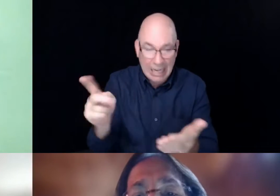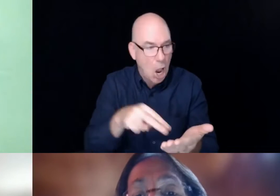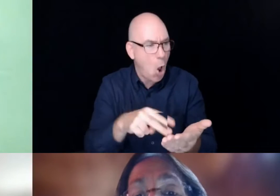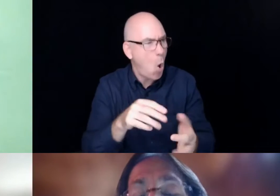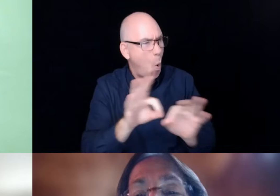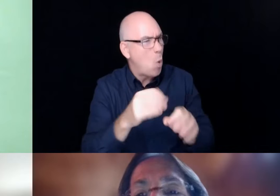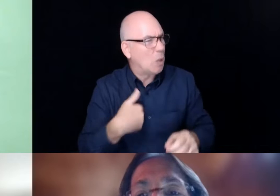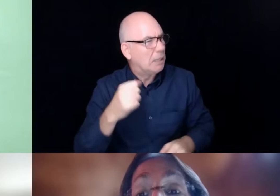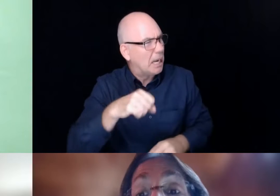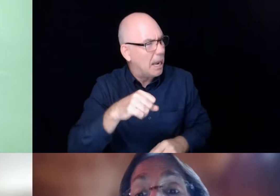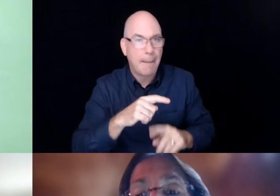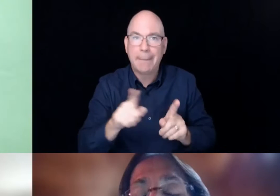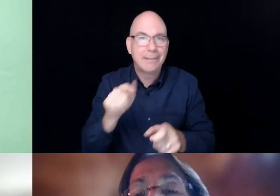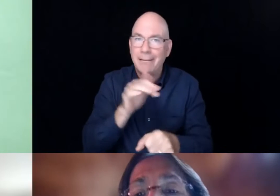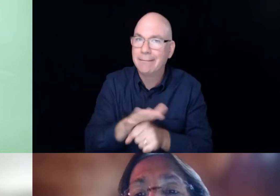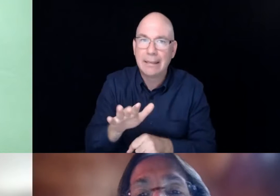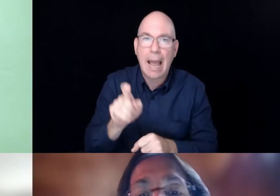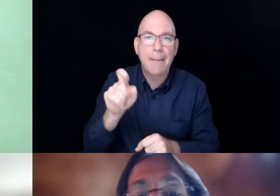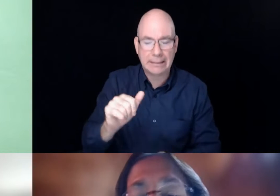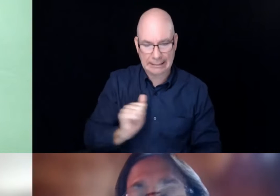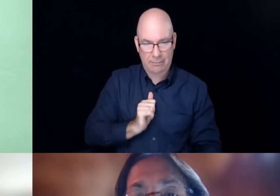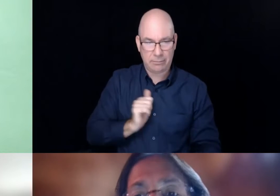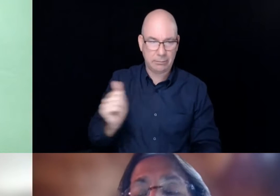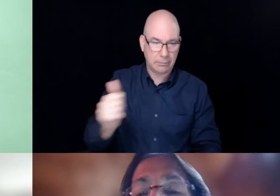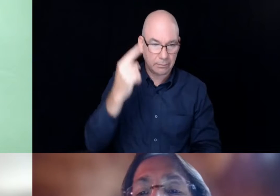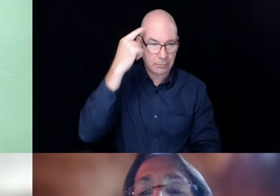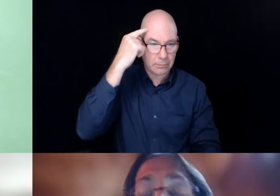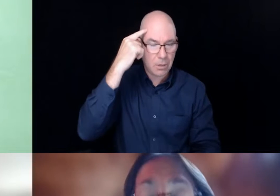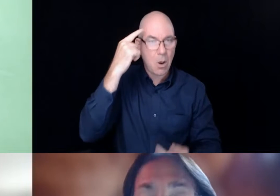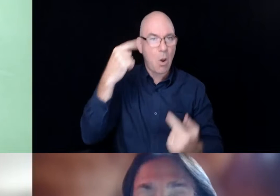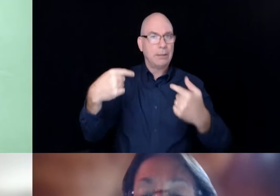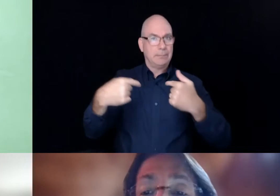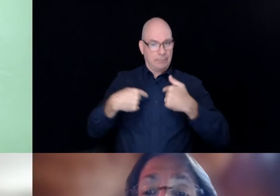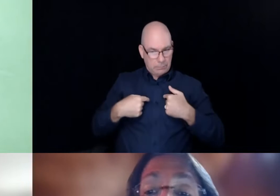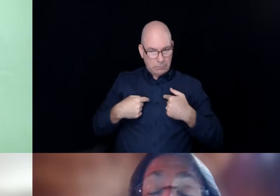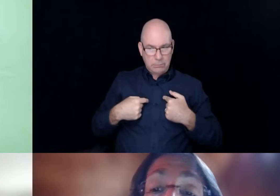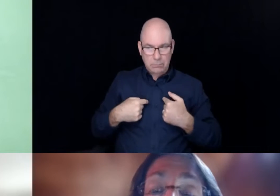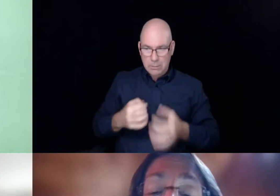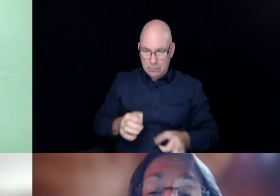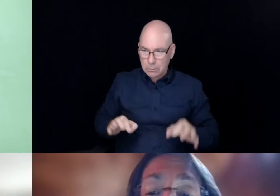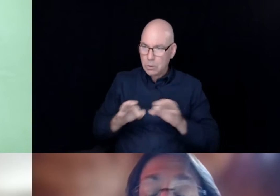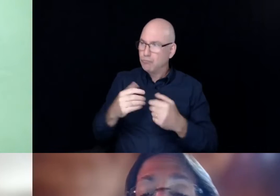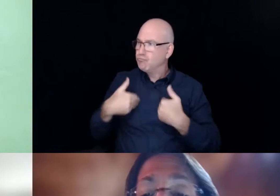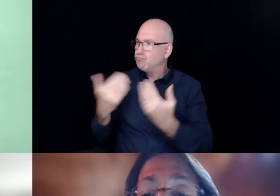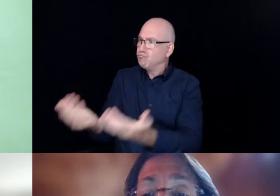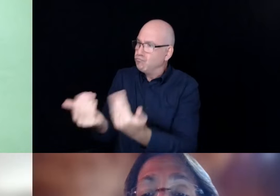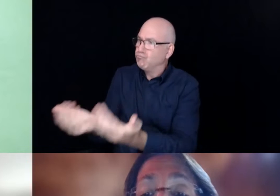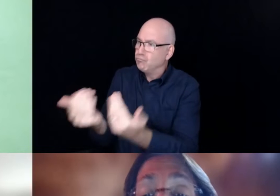be convinced of what this does for us, why it's good for us to allow ourselves to hear those